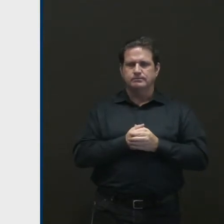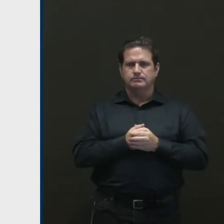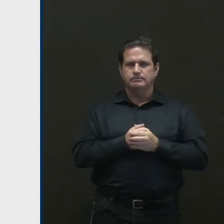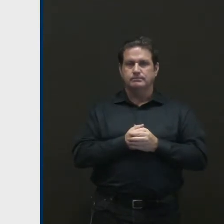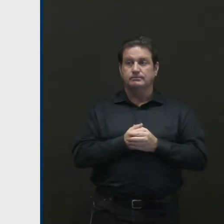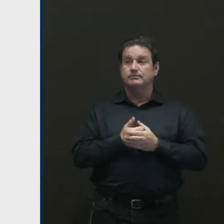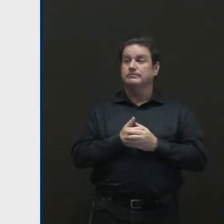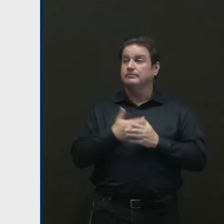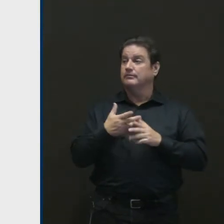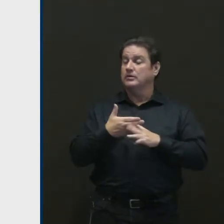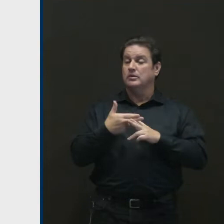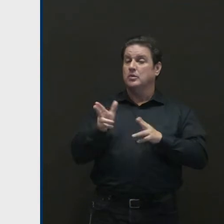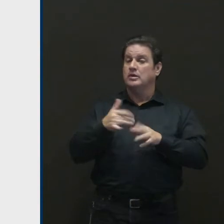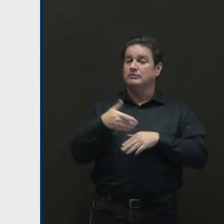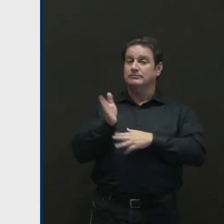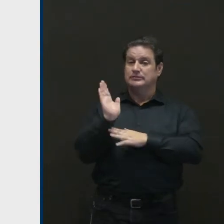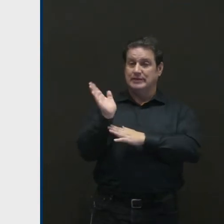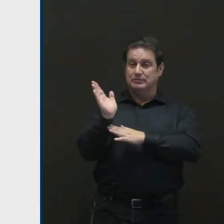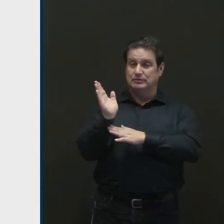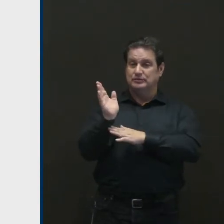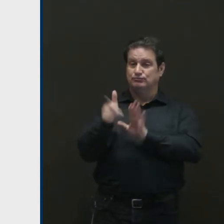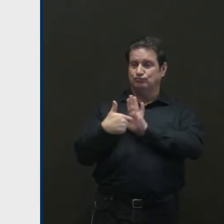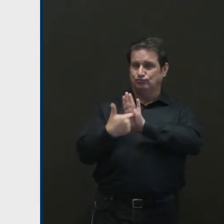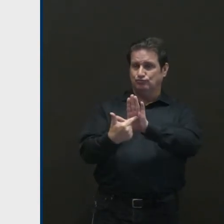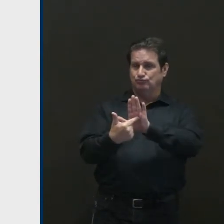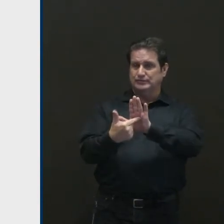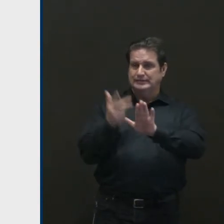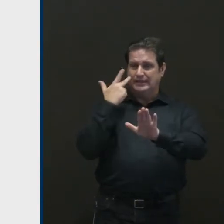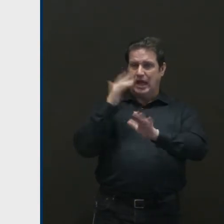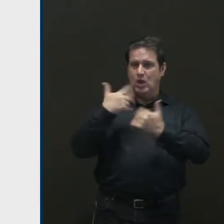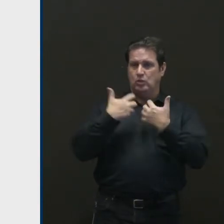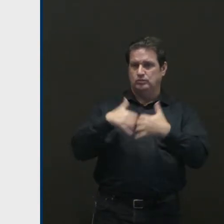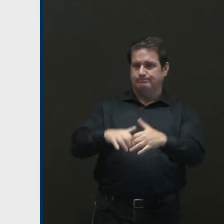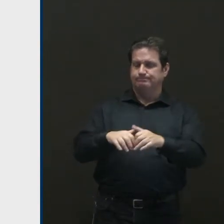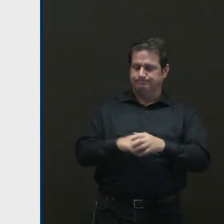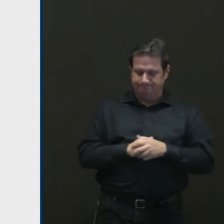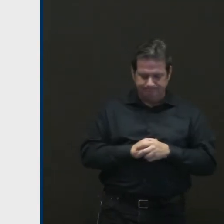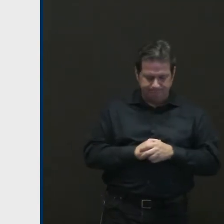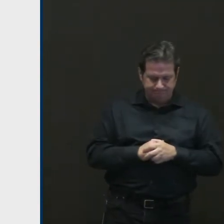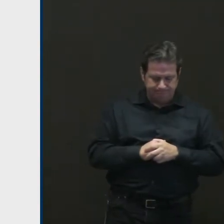And we're going to do a brief demonstration for you all so that you can see how it's going to work.